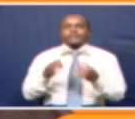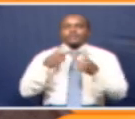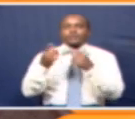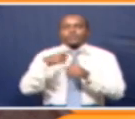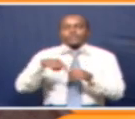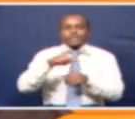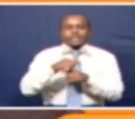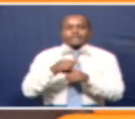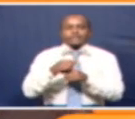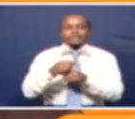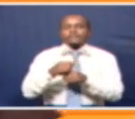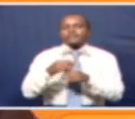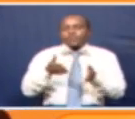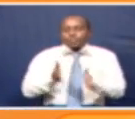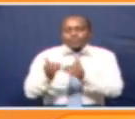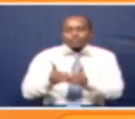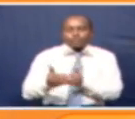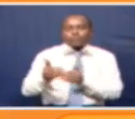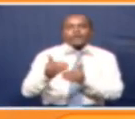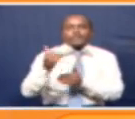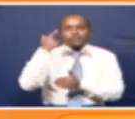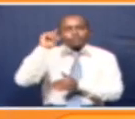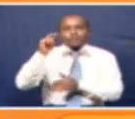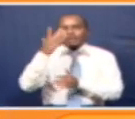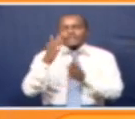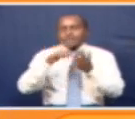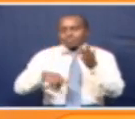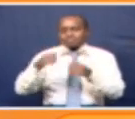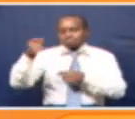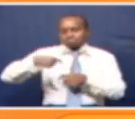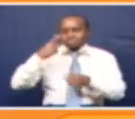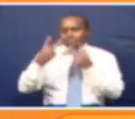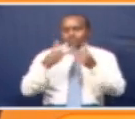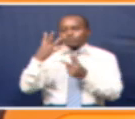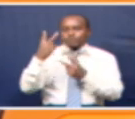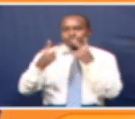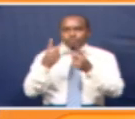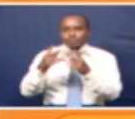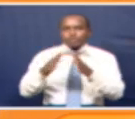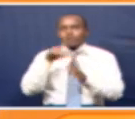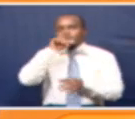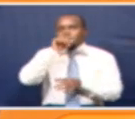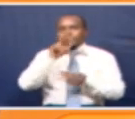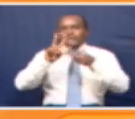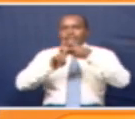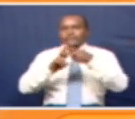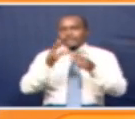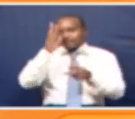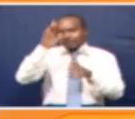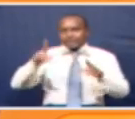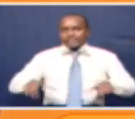are asking you, what should be the way forward for Kenya? Text us 22422, and on Twitter is the hashtag